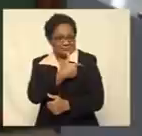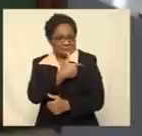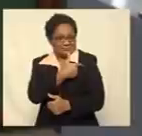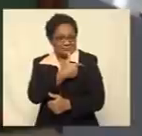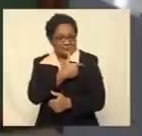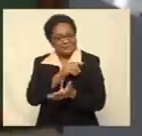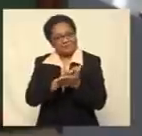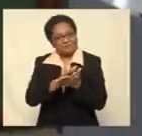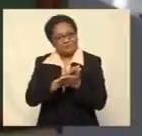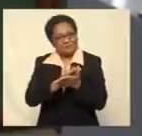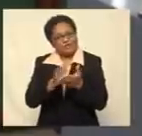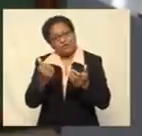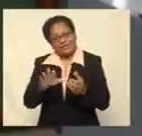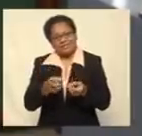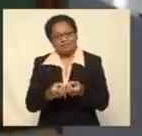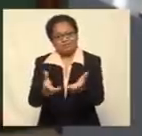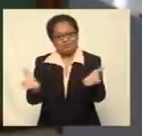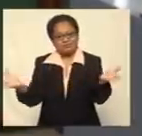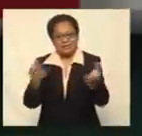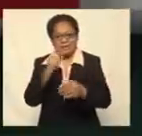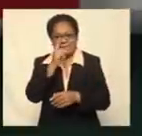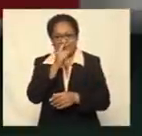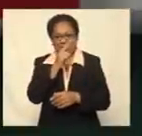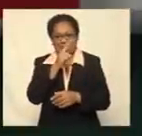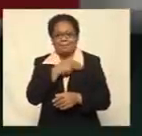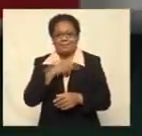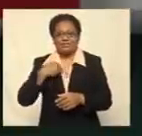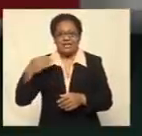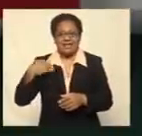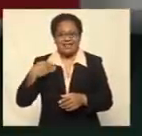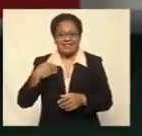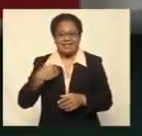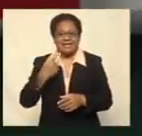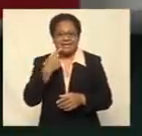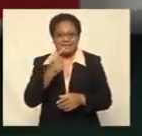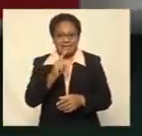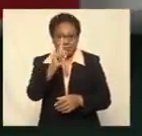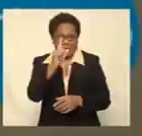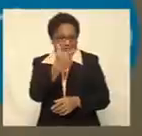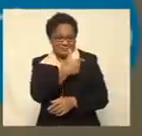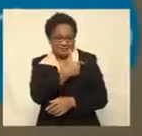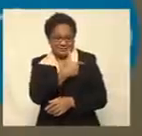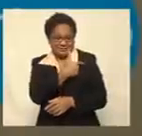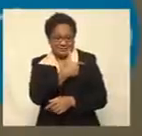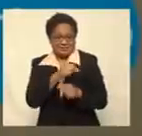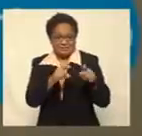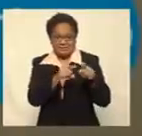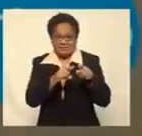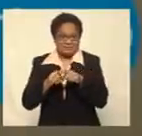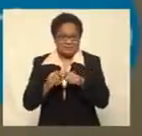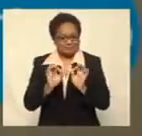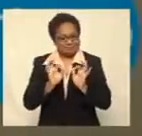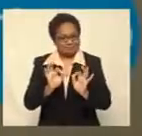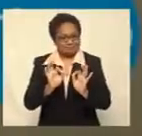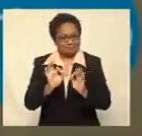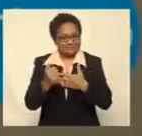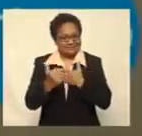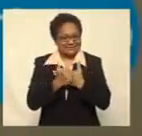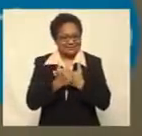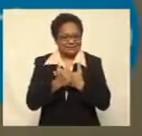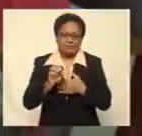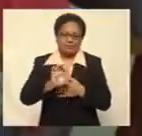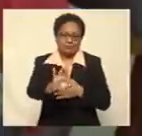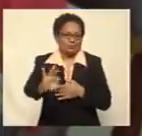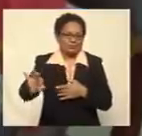been administered. The Permanent Secretary for Health stresses getting 1 dose of the COVID-19 AstraZeneca vaccine does not mean that people